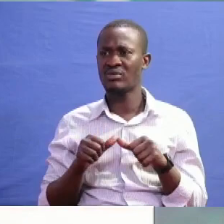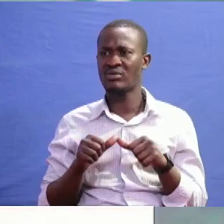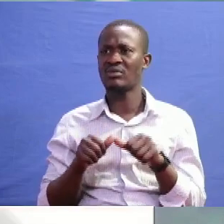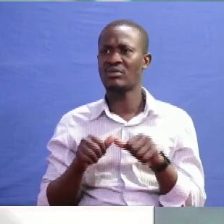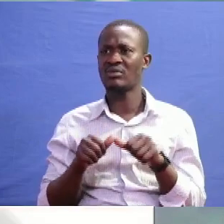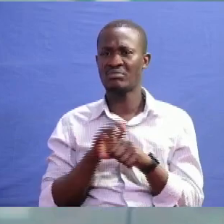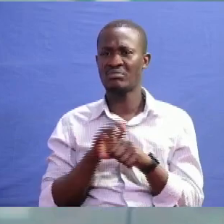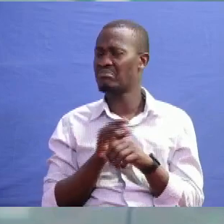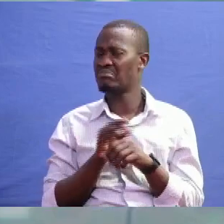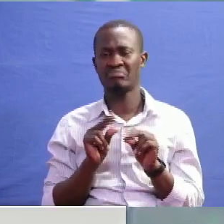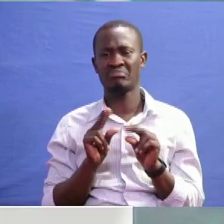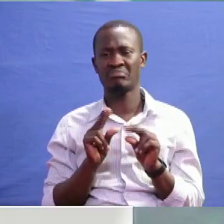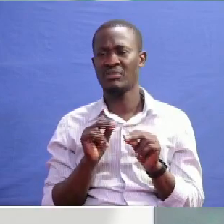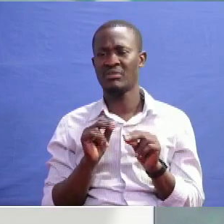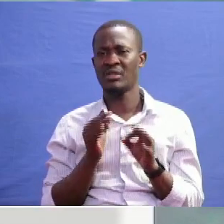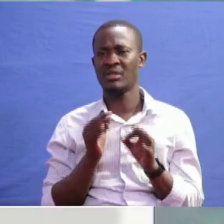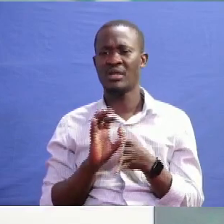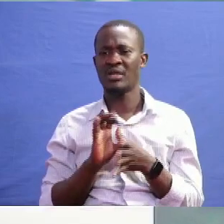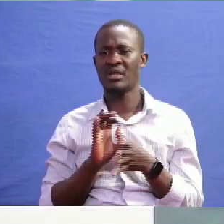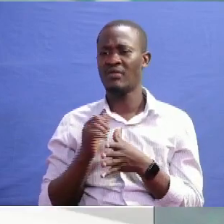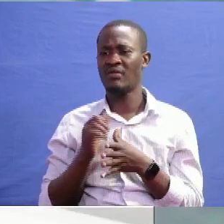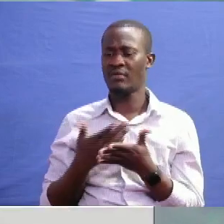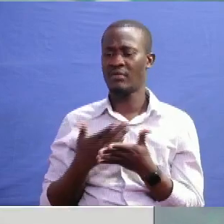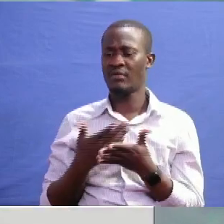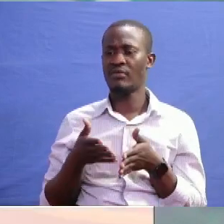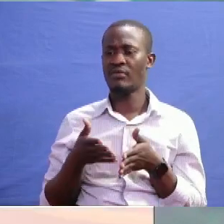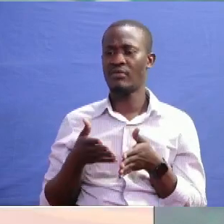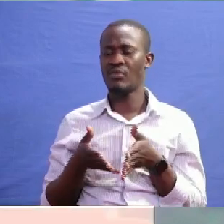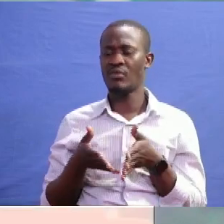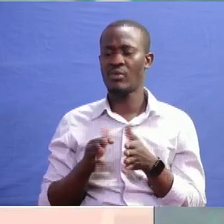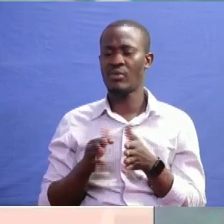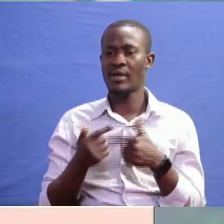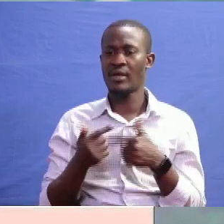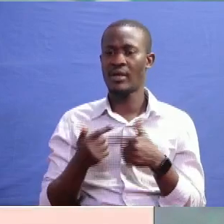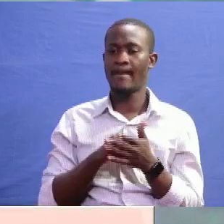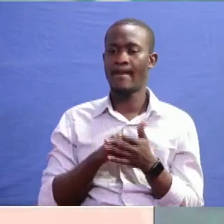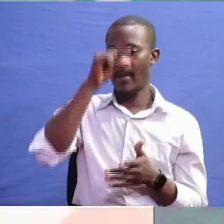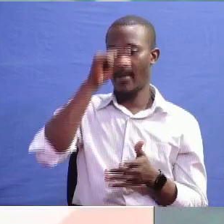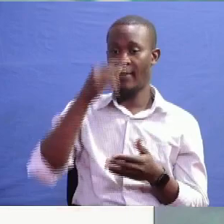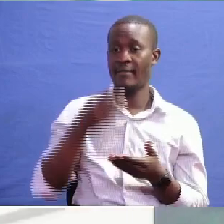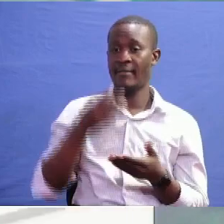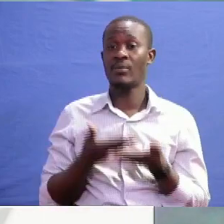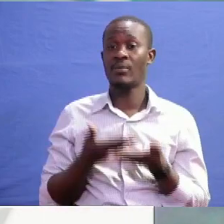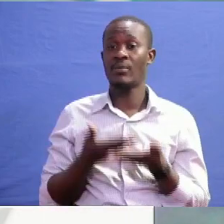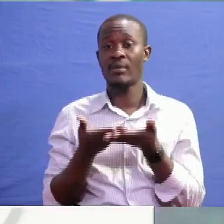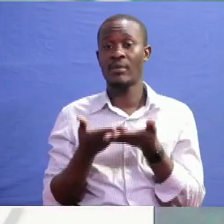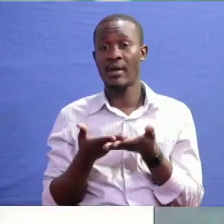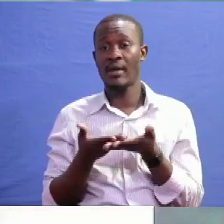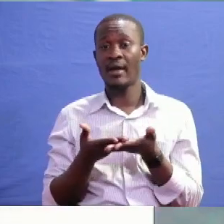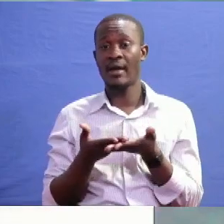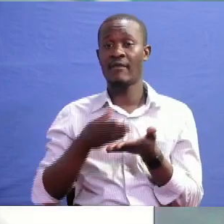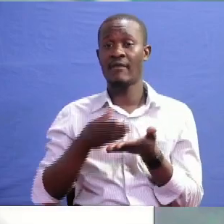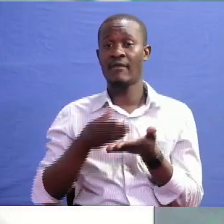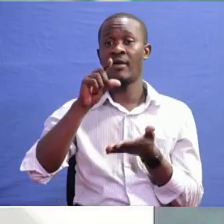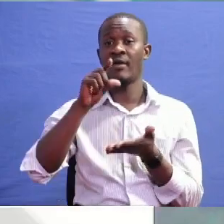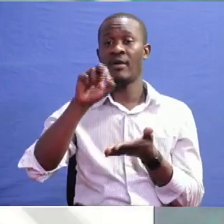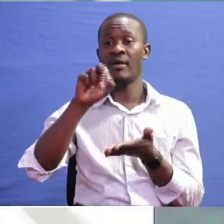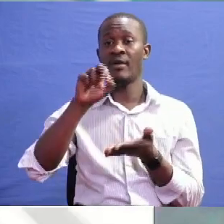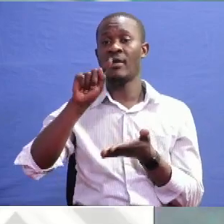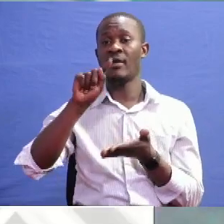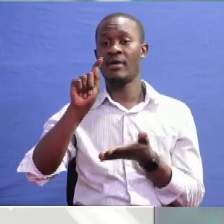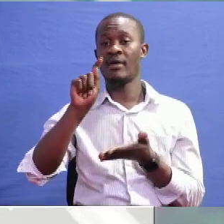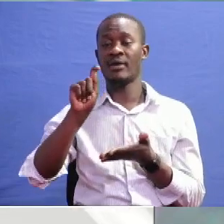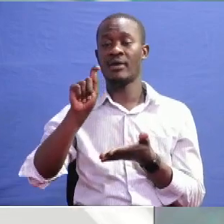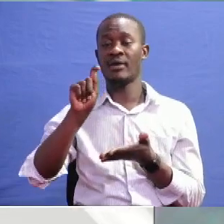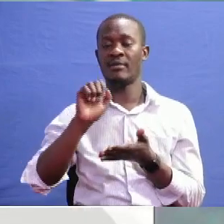much. Even before this model came, the government was still giving what we call a grant, or what we call capitation.